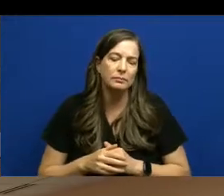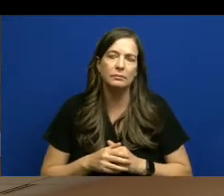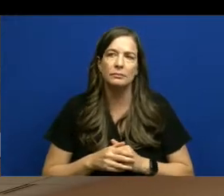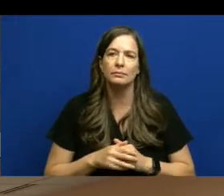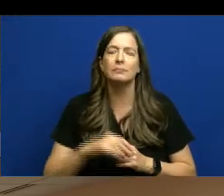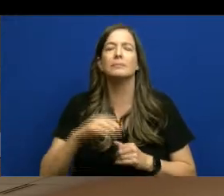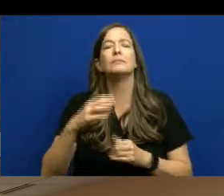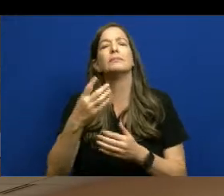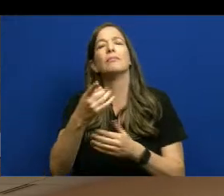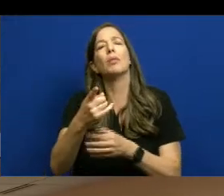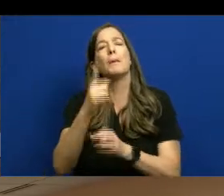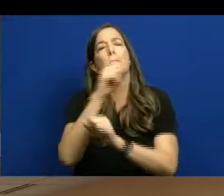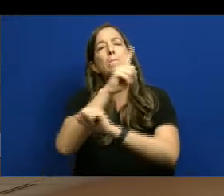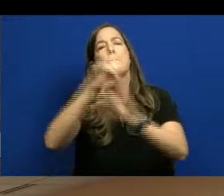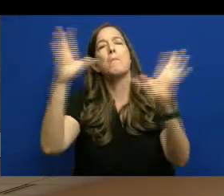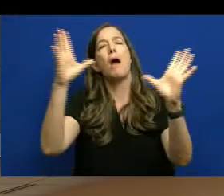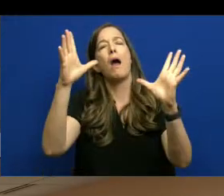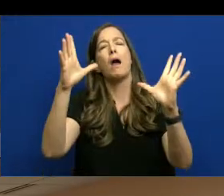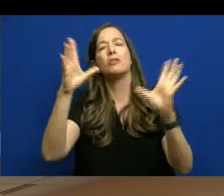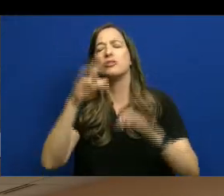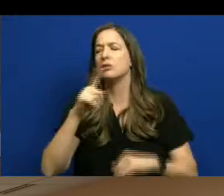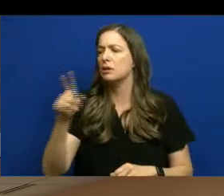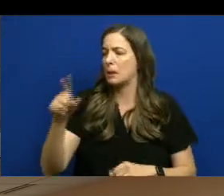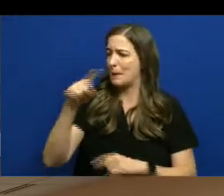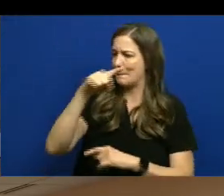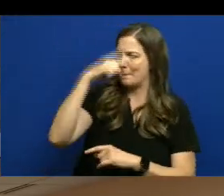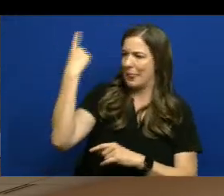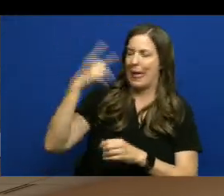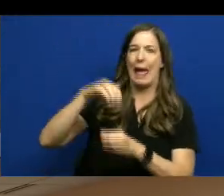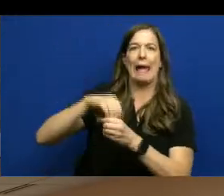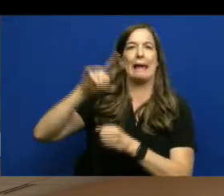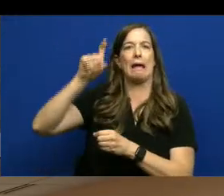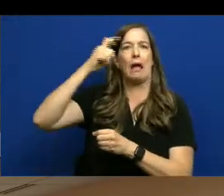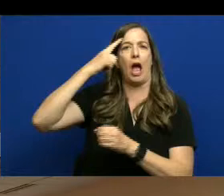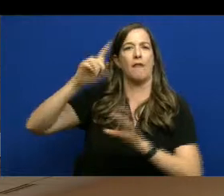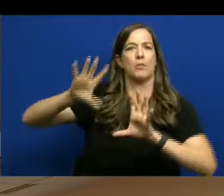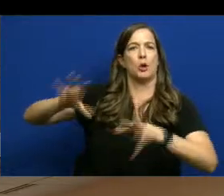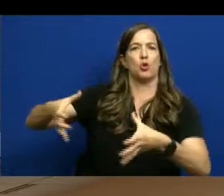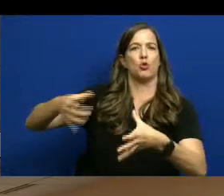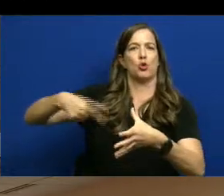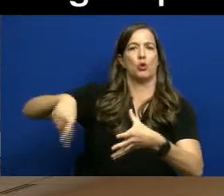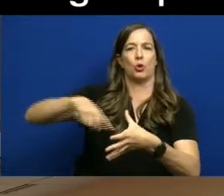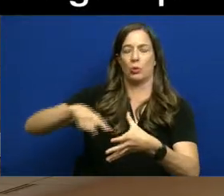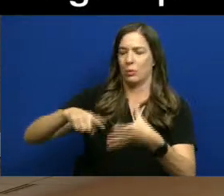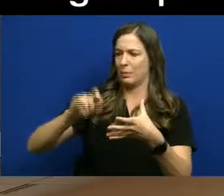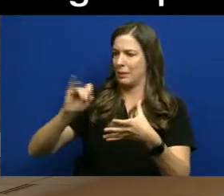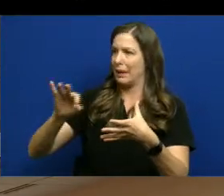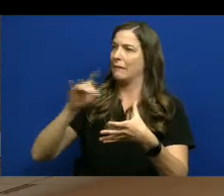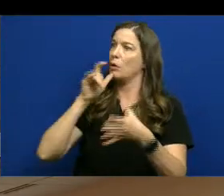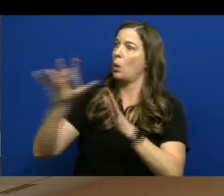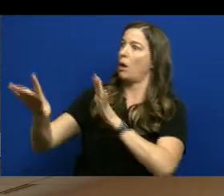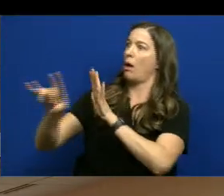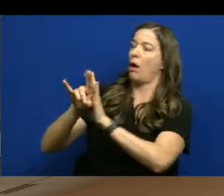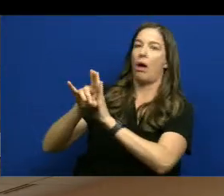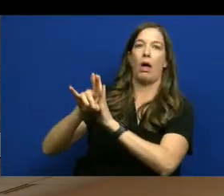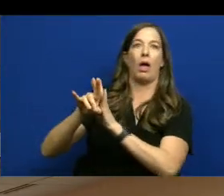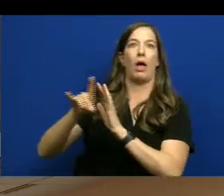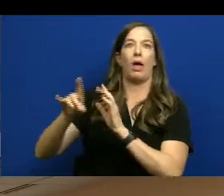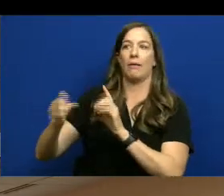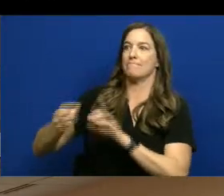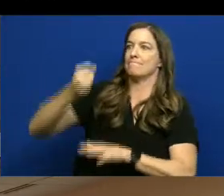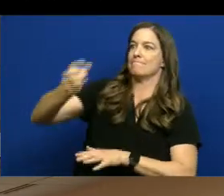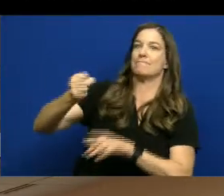Can you imagine if the Black in Government group had a white executive director? There would be no